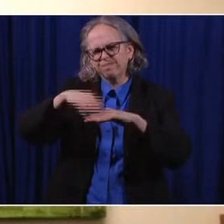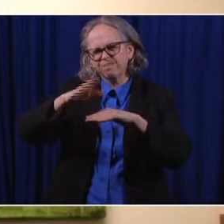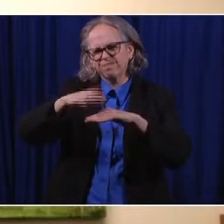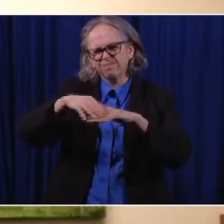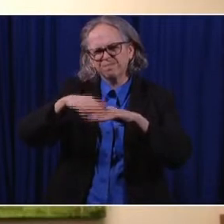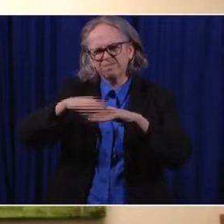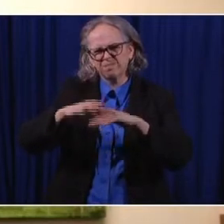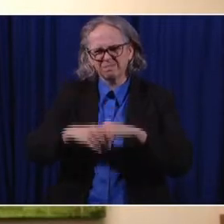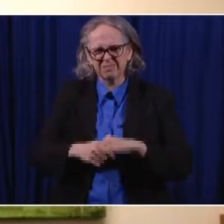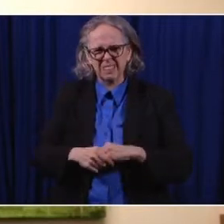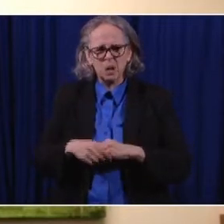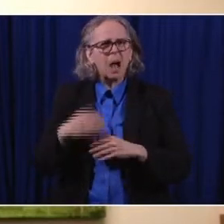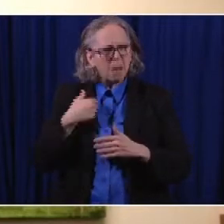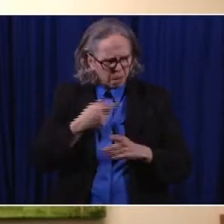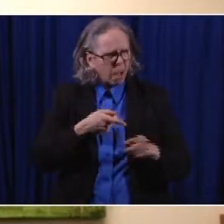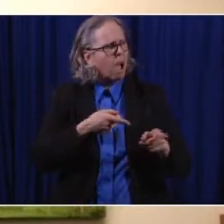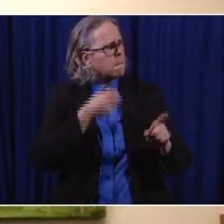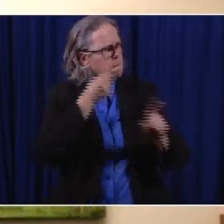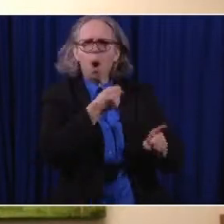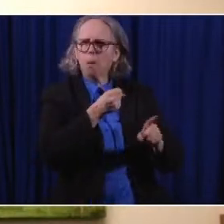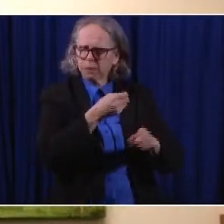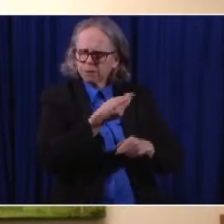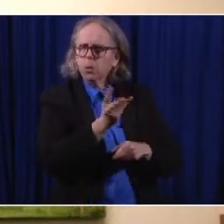as in their 30s.